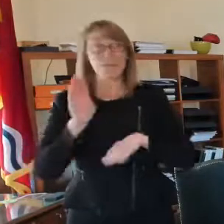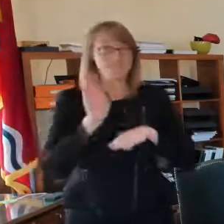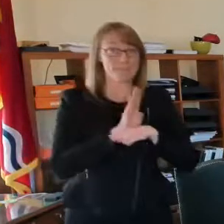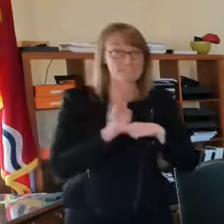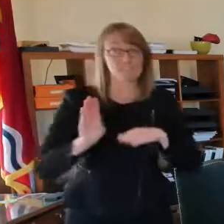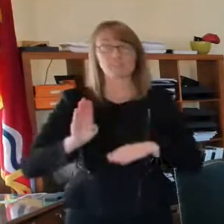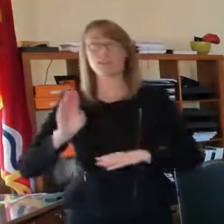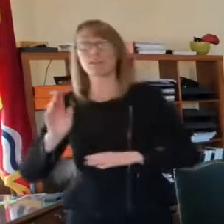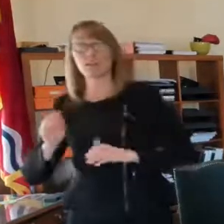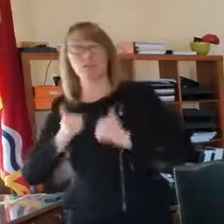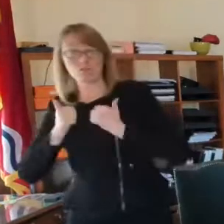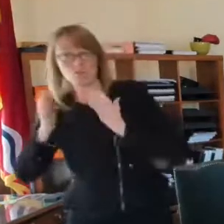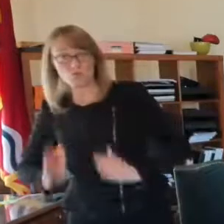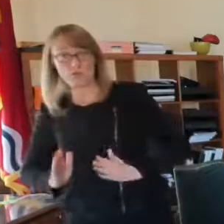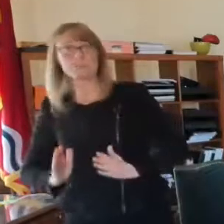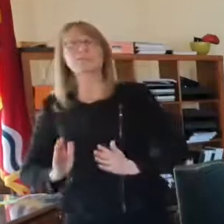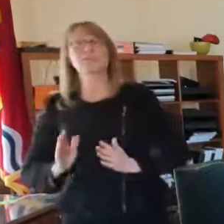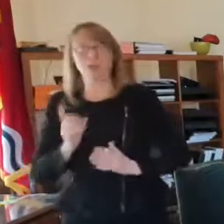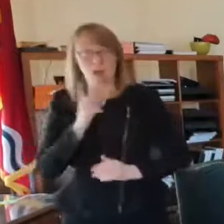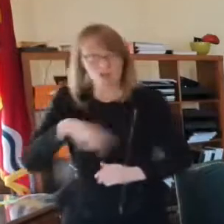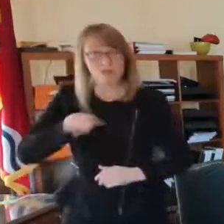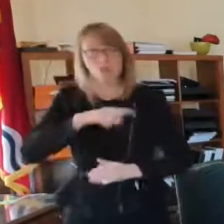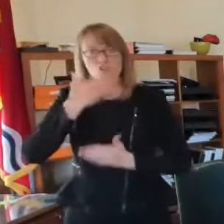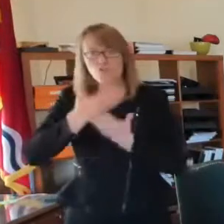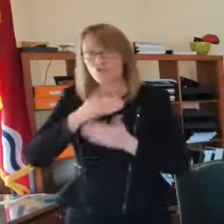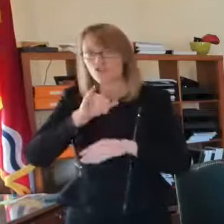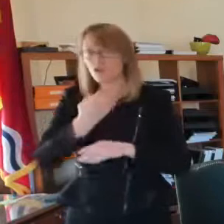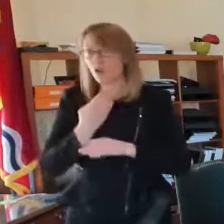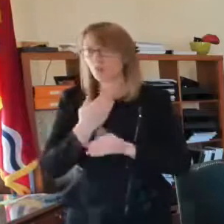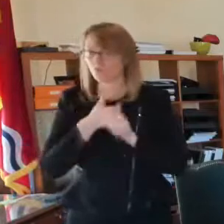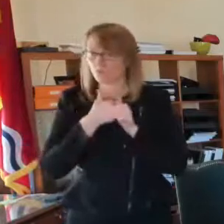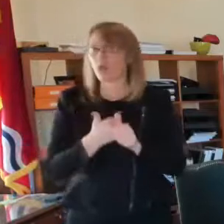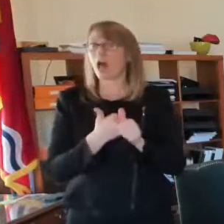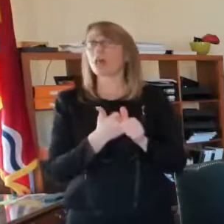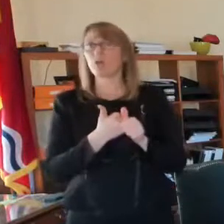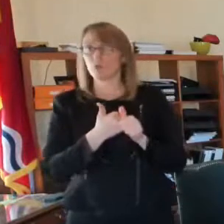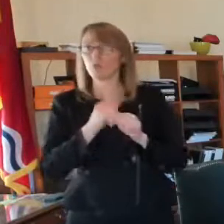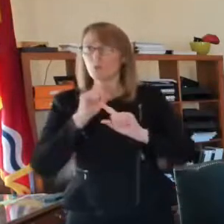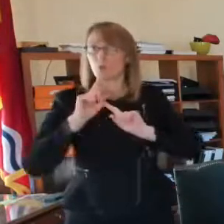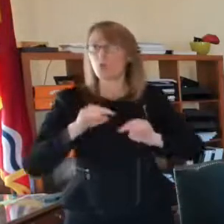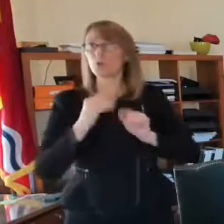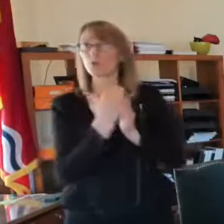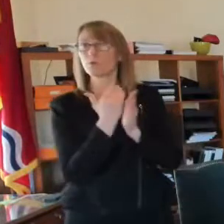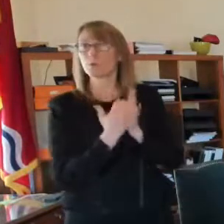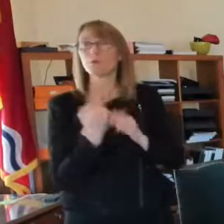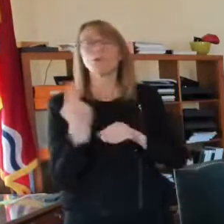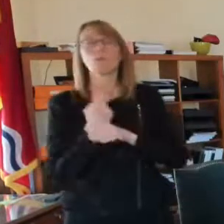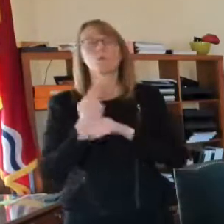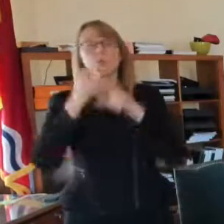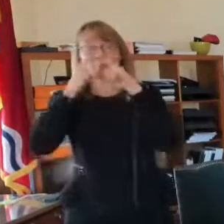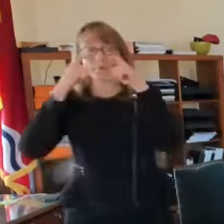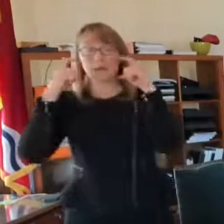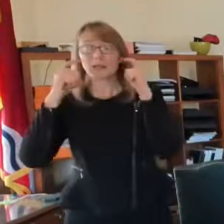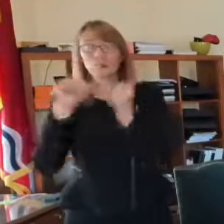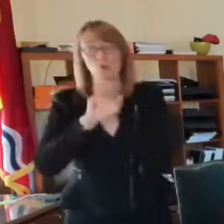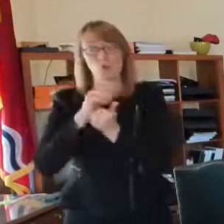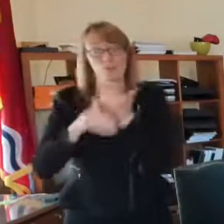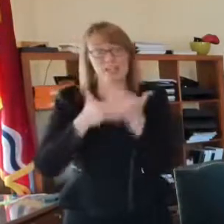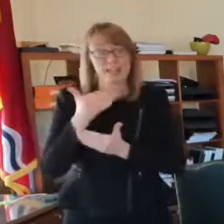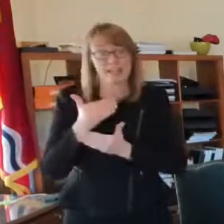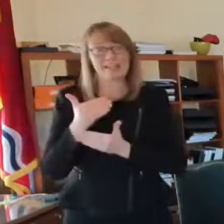strategies, mask wearing, hand washing, social distancing, and keeping your groups